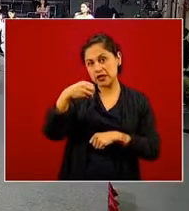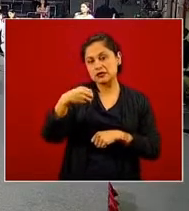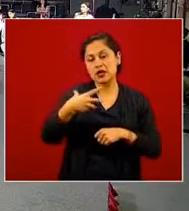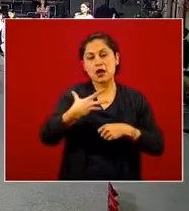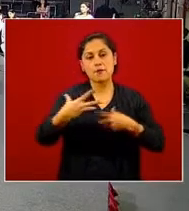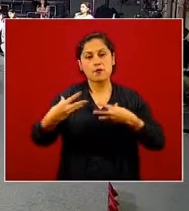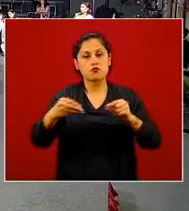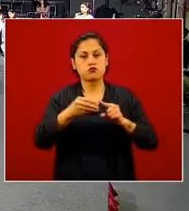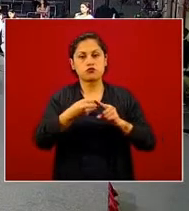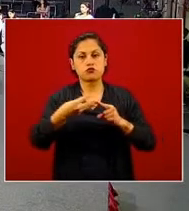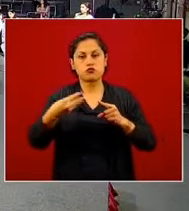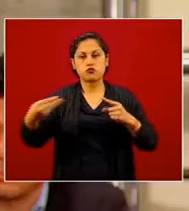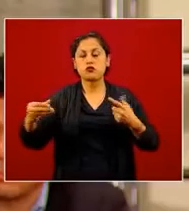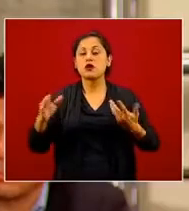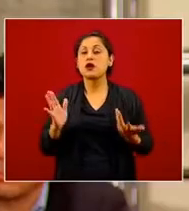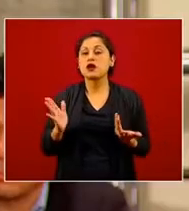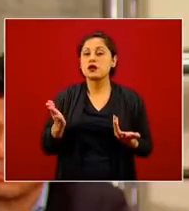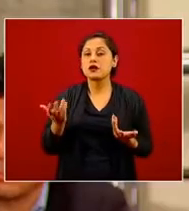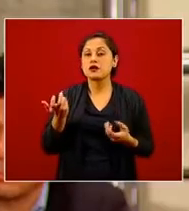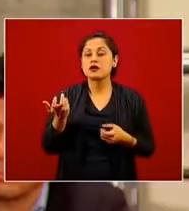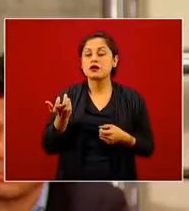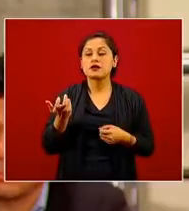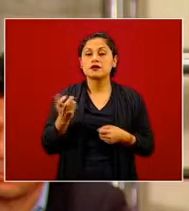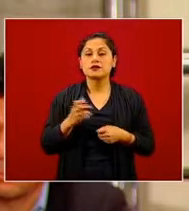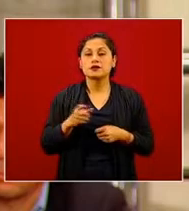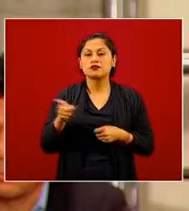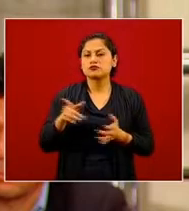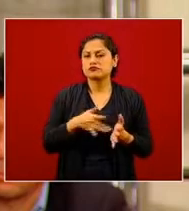this pandemic in particular, because